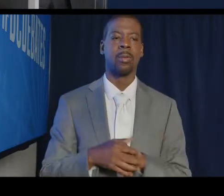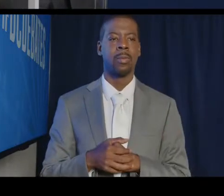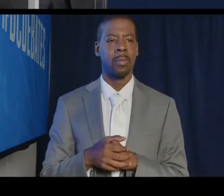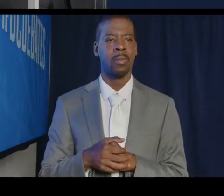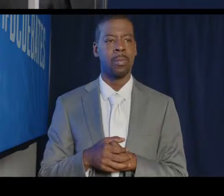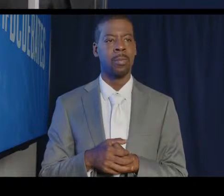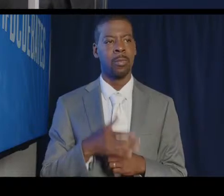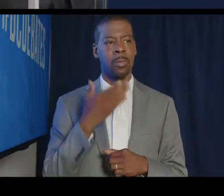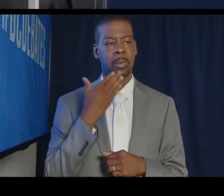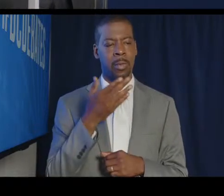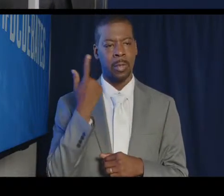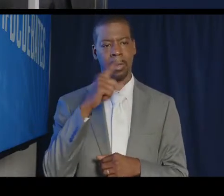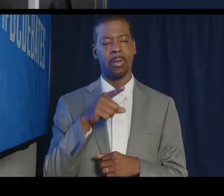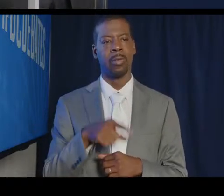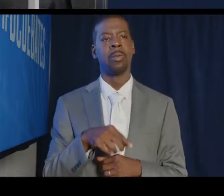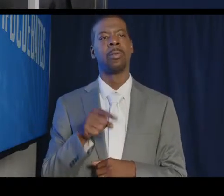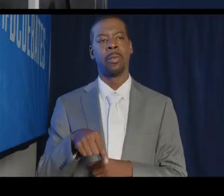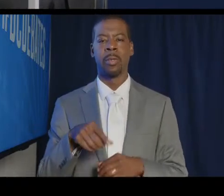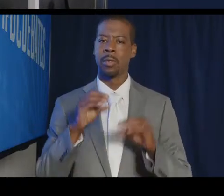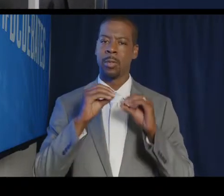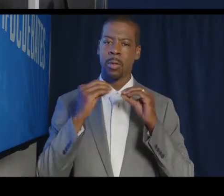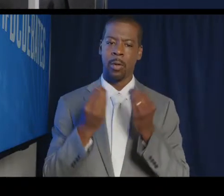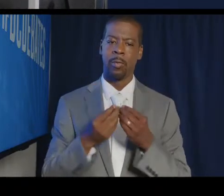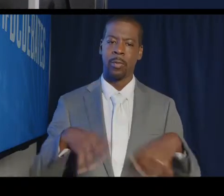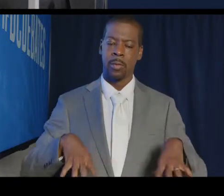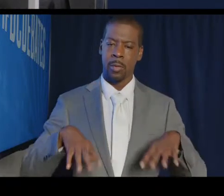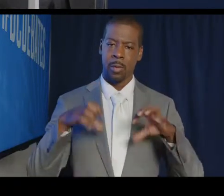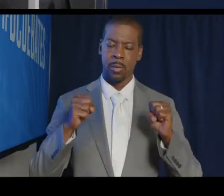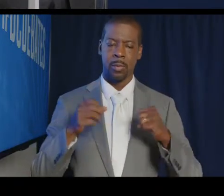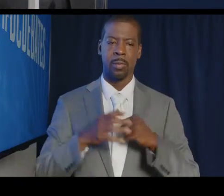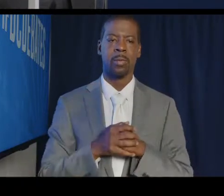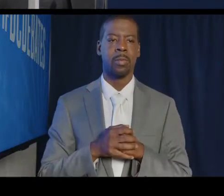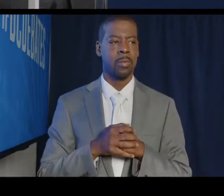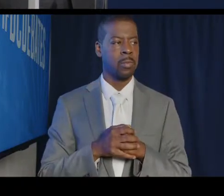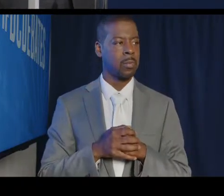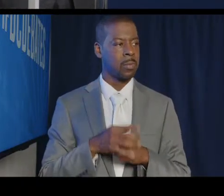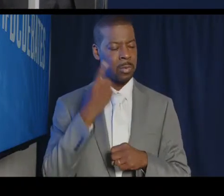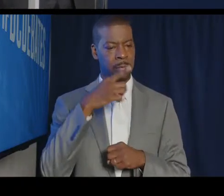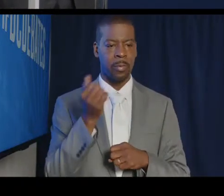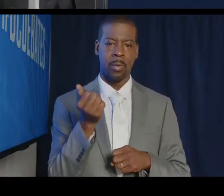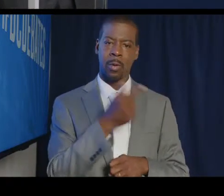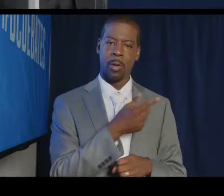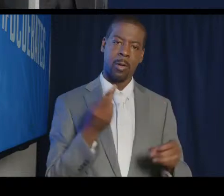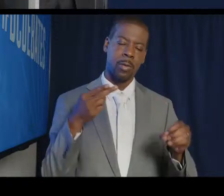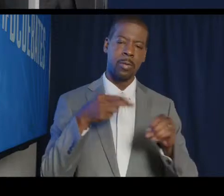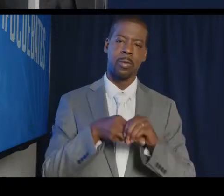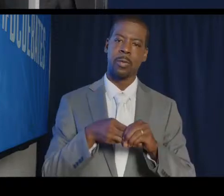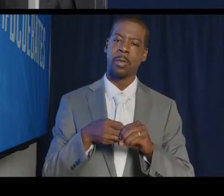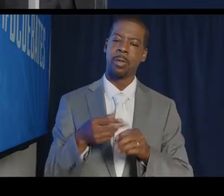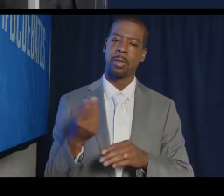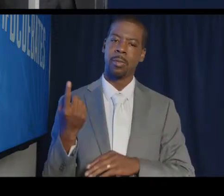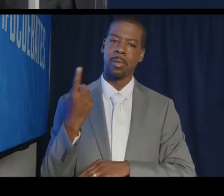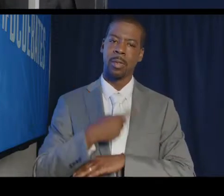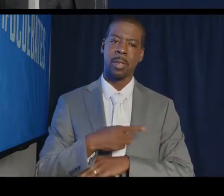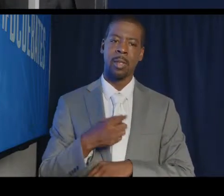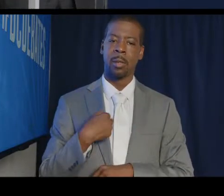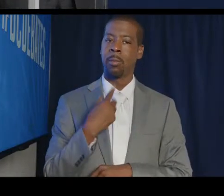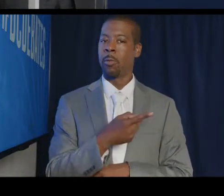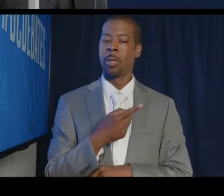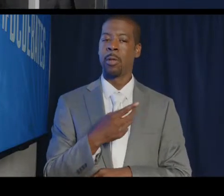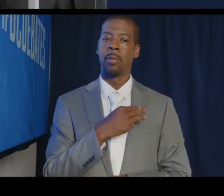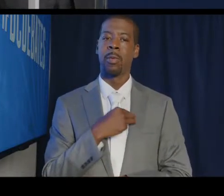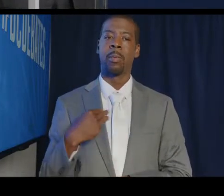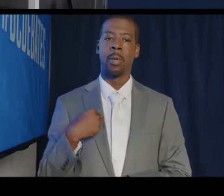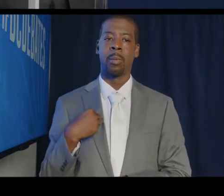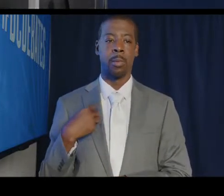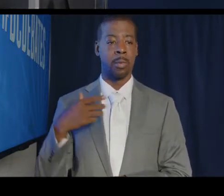the Office of Campaign Finance for hosting this debate, to my fellow candidates for joining this evening. I'm one of the at-large council members. I